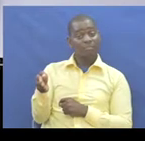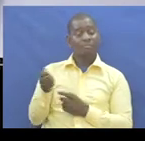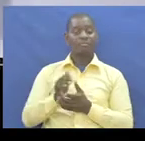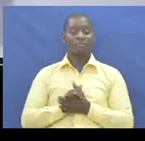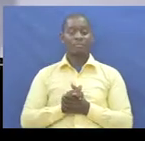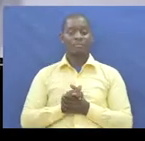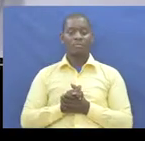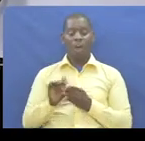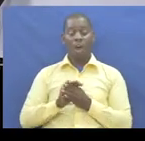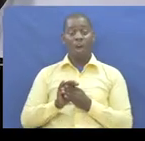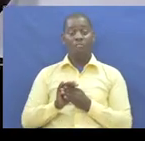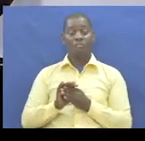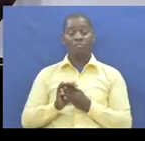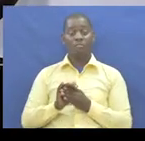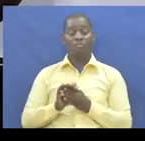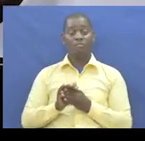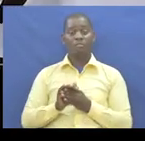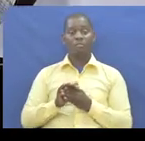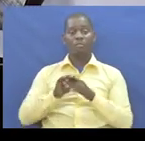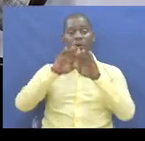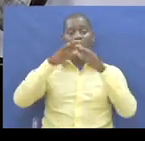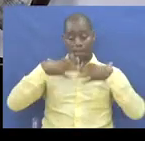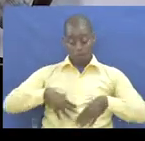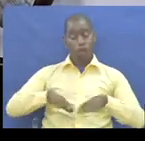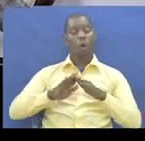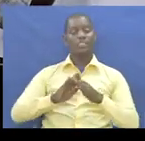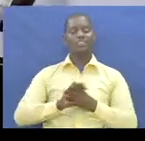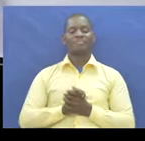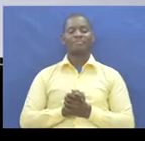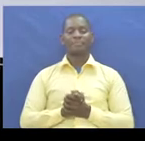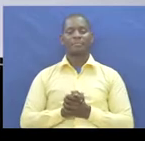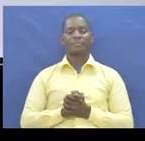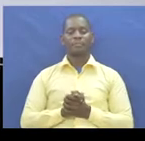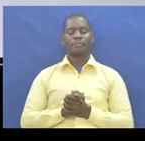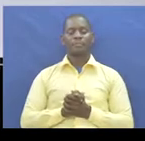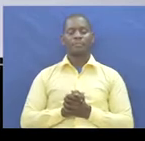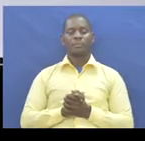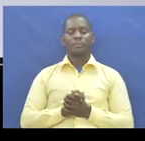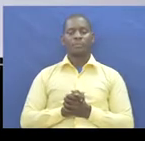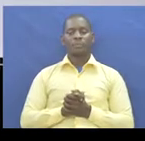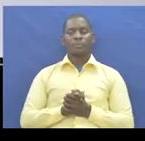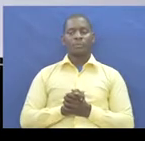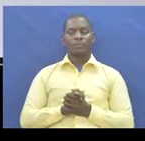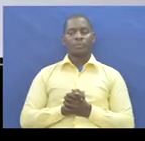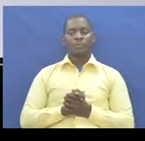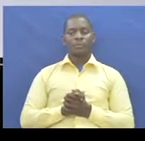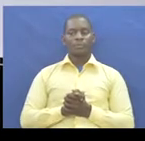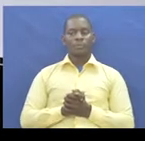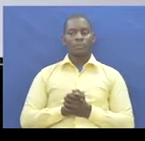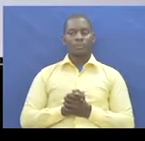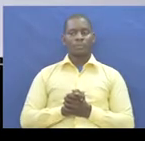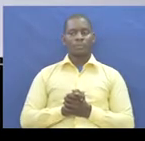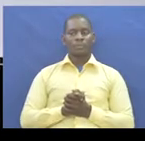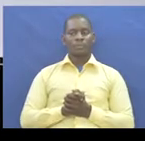or change of the direction. Change of the direction of the motion of that body.